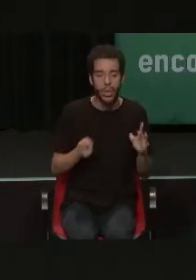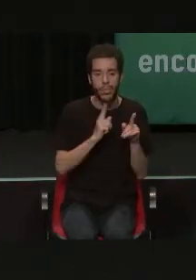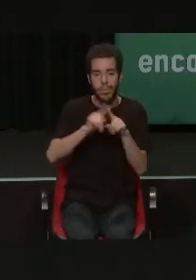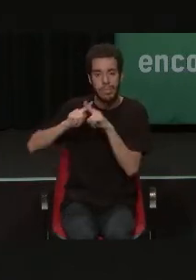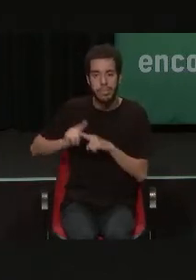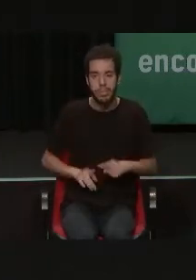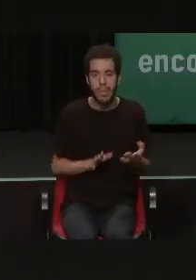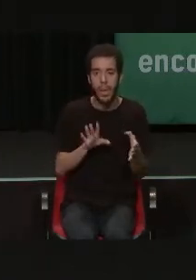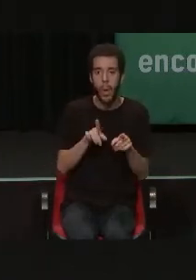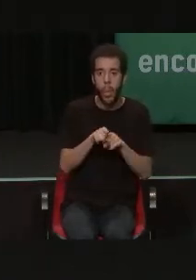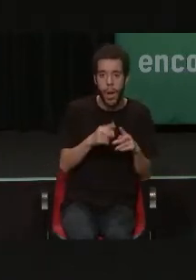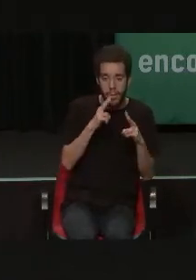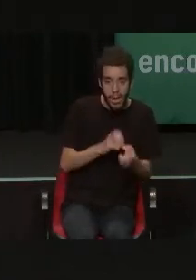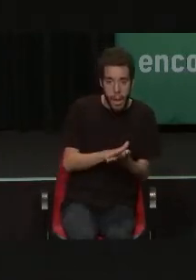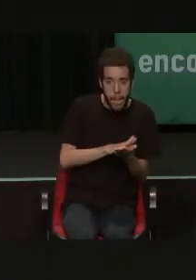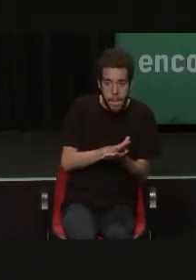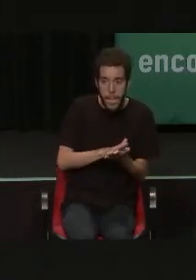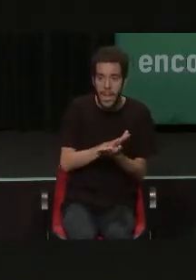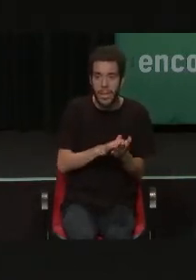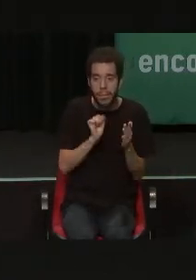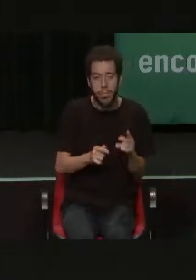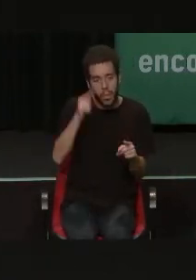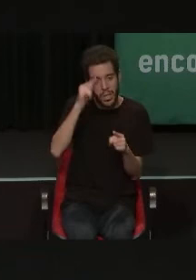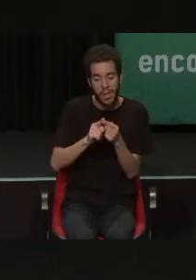basic research on understanding mechanisms